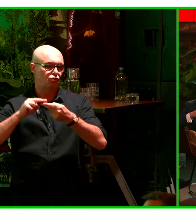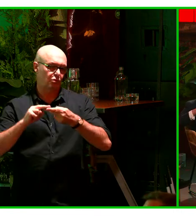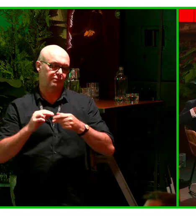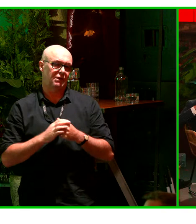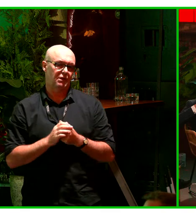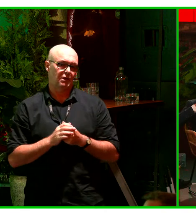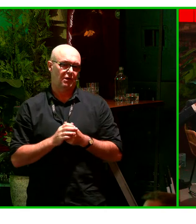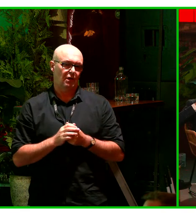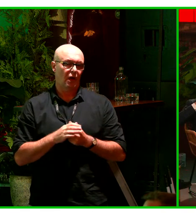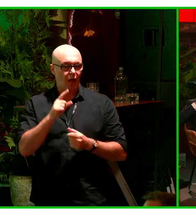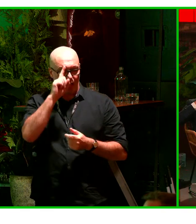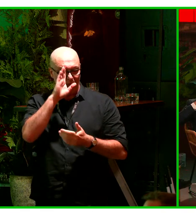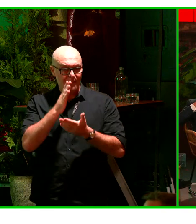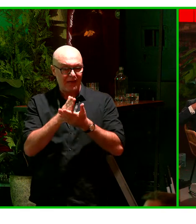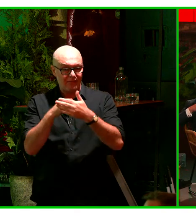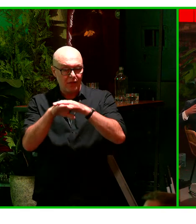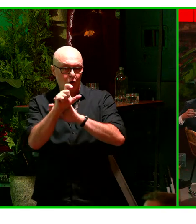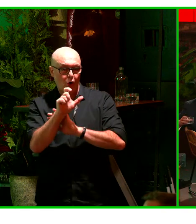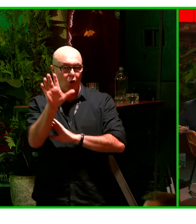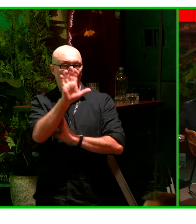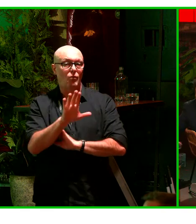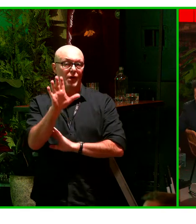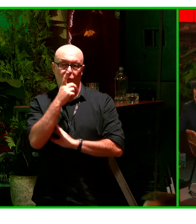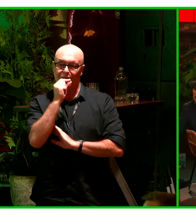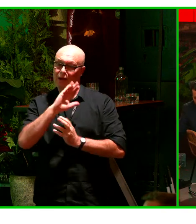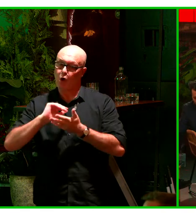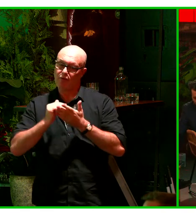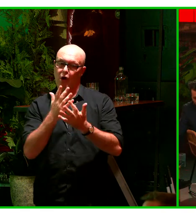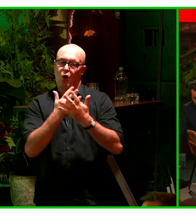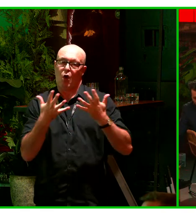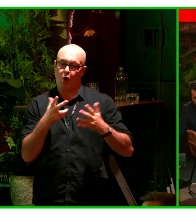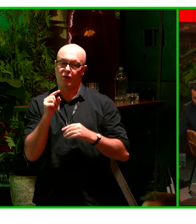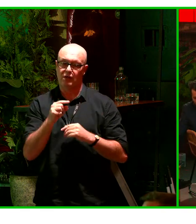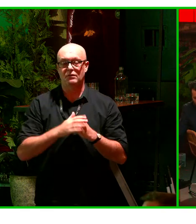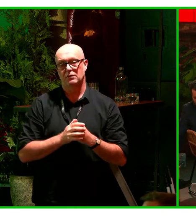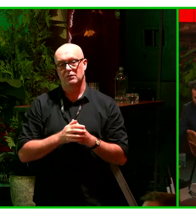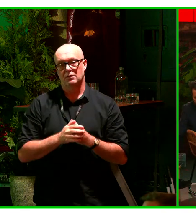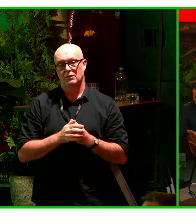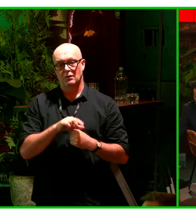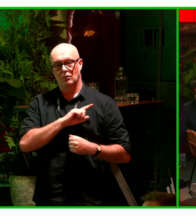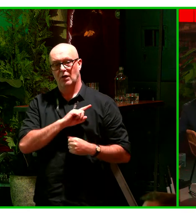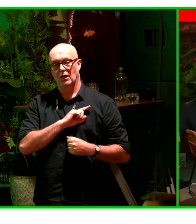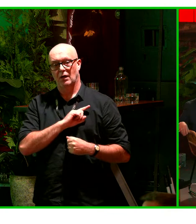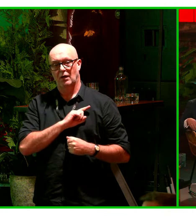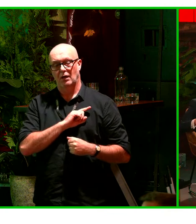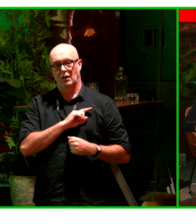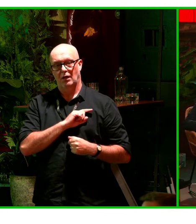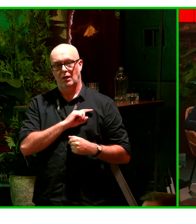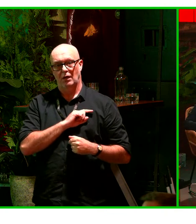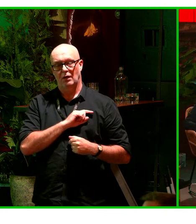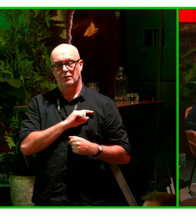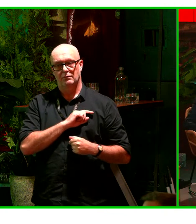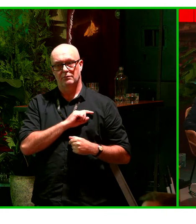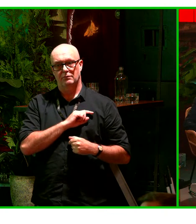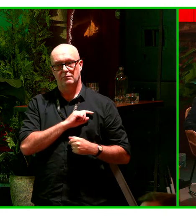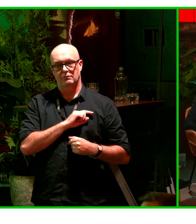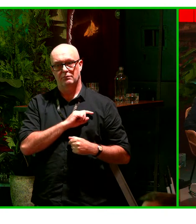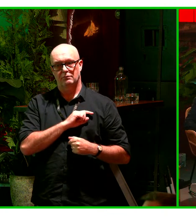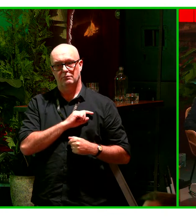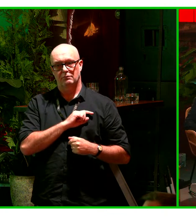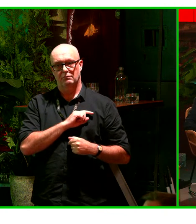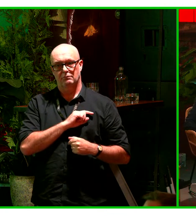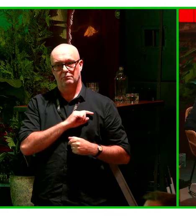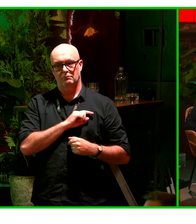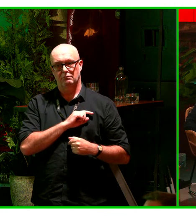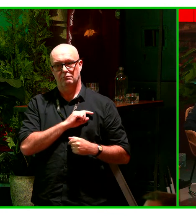This is something where I believe that in Cumbria we've got a great deal to offer, because we have as I touched on, compared to you all down here, rather more